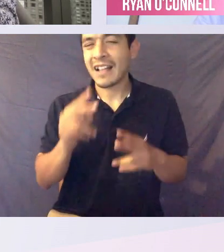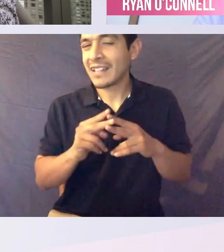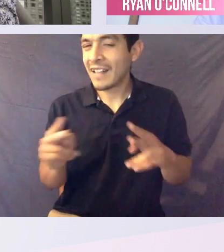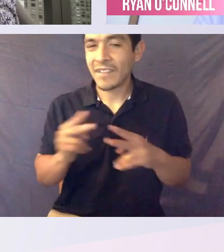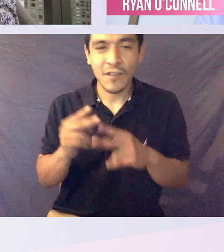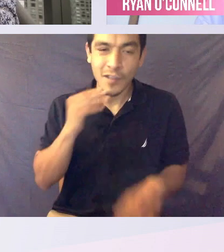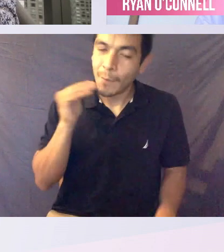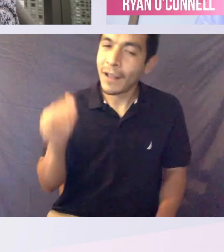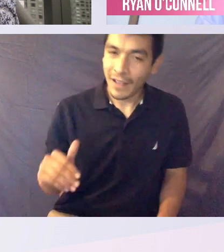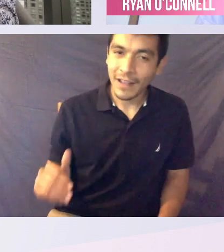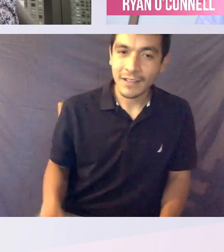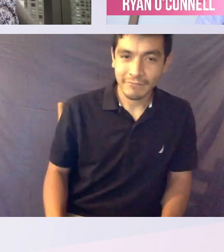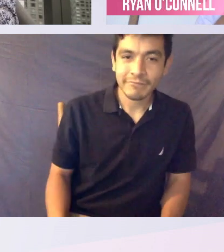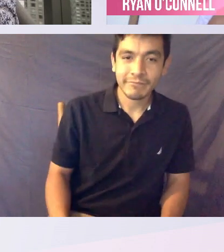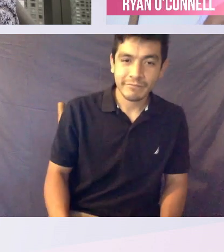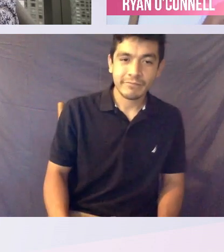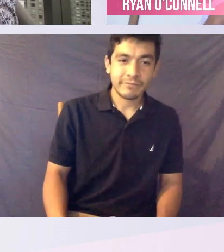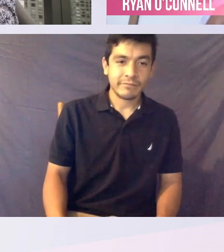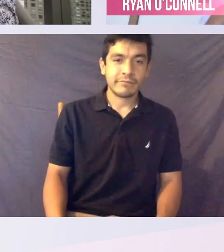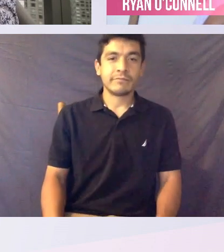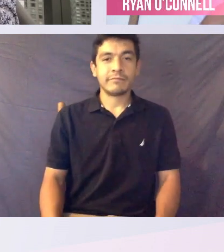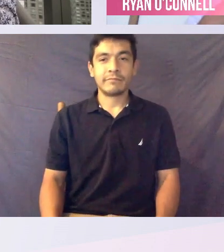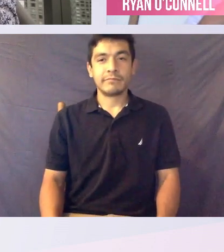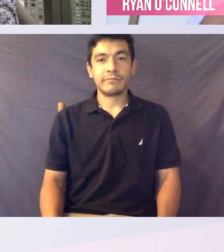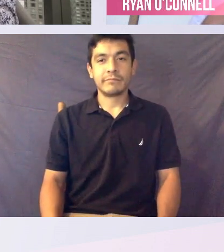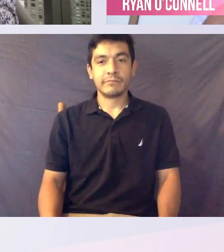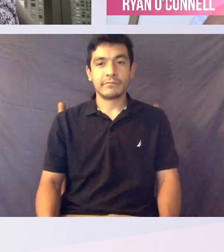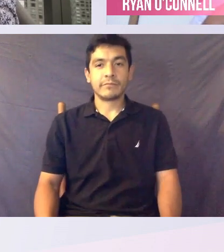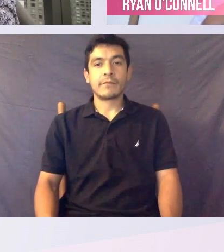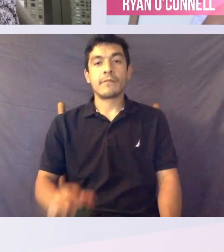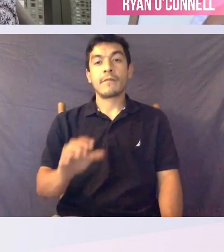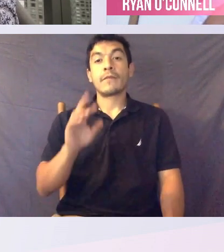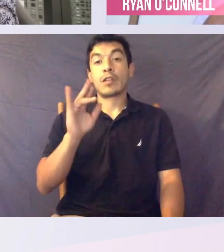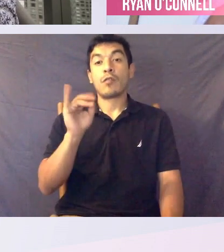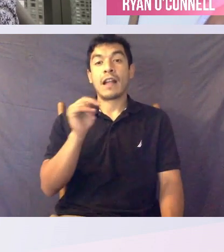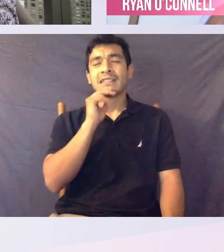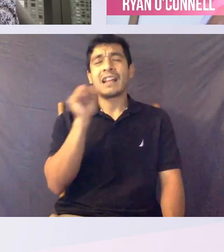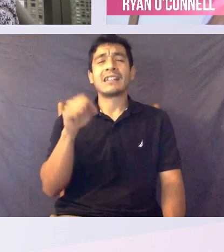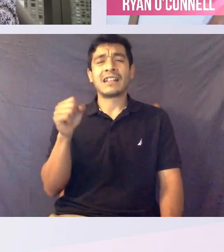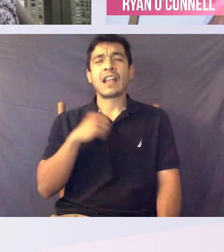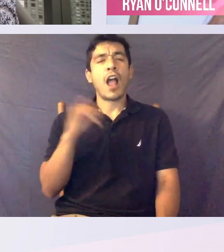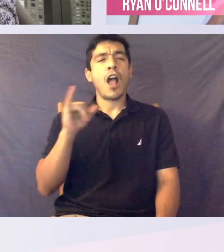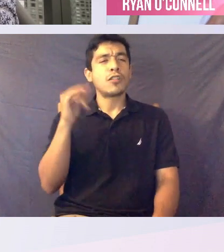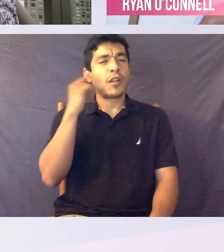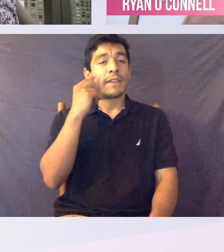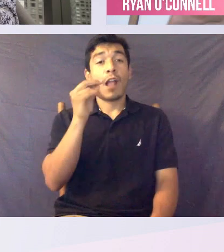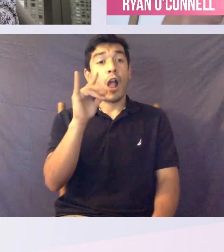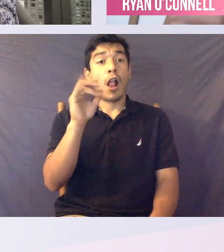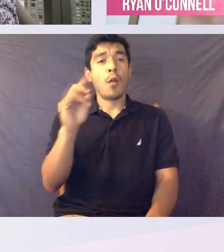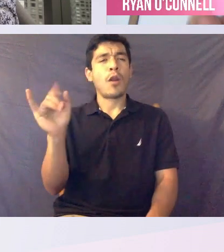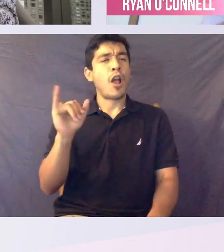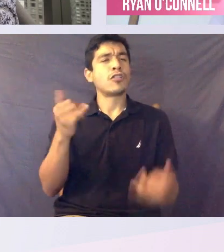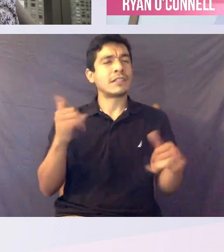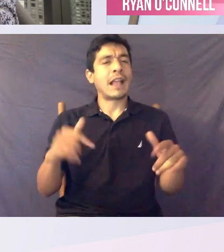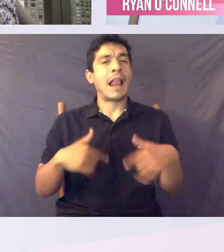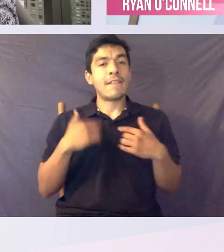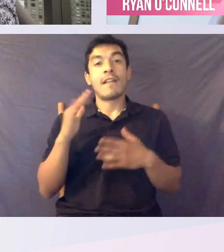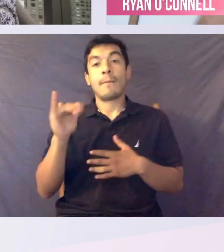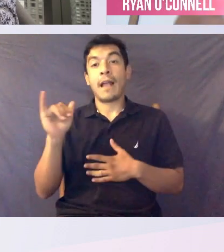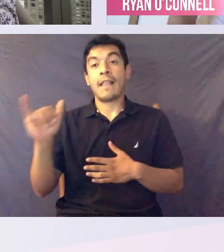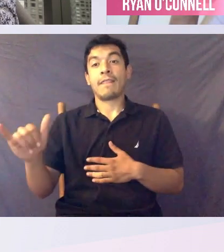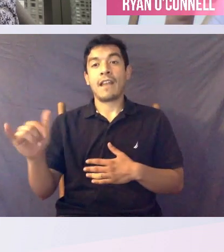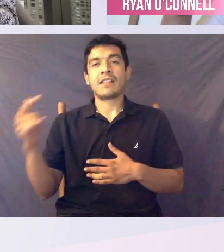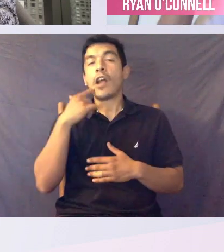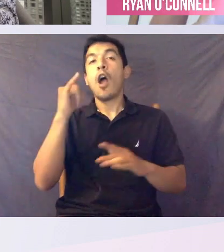dangerous. Yeah, but I also think like Hollywood is still living by that tokenism. Like I feel like they're like, oh, we have our trans